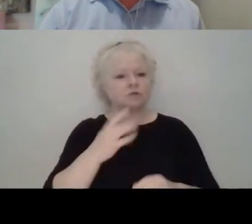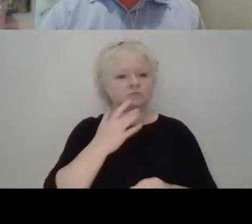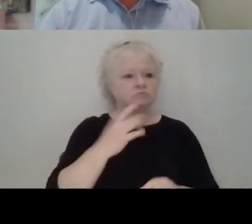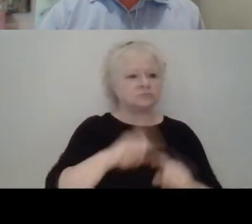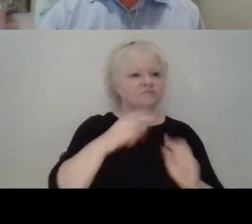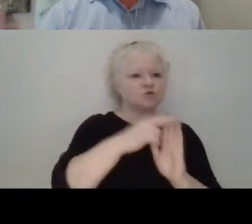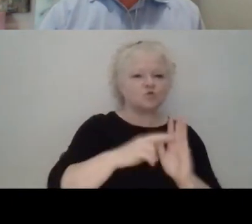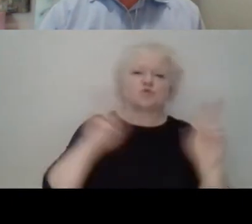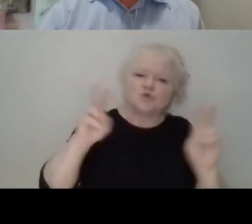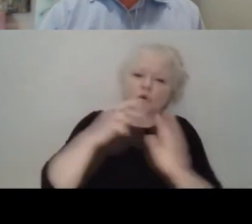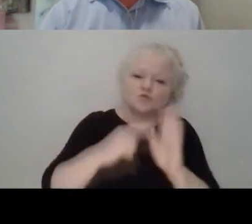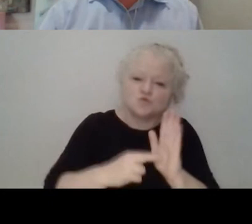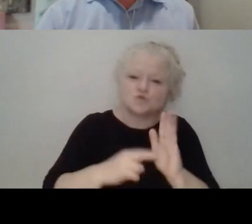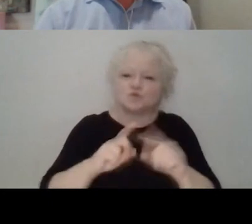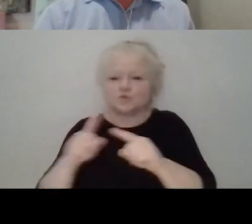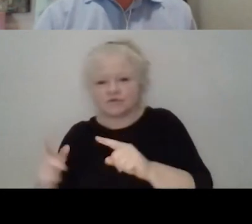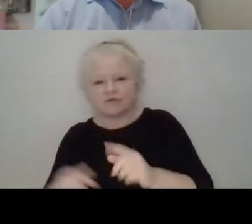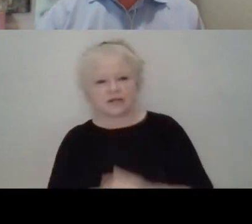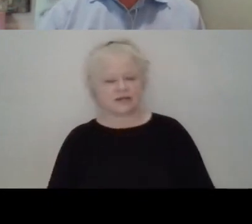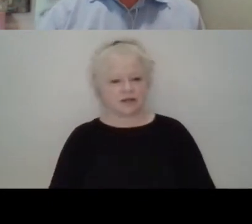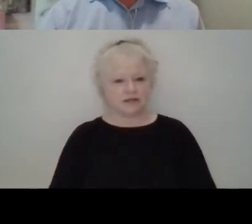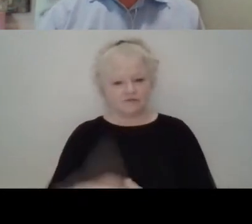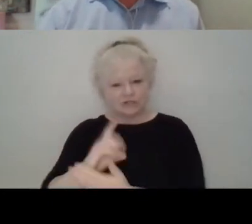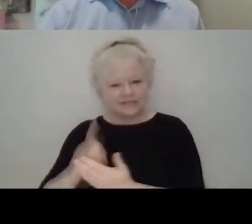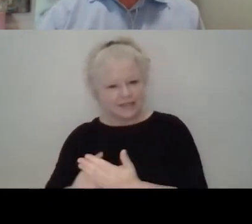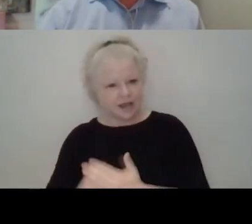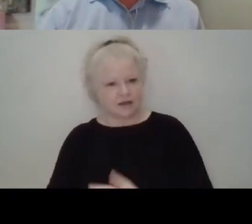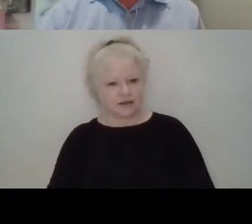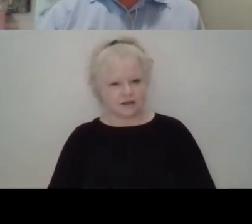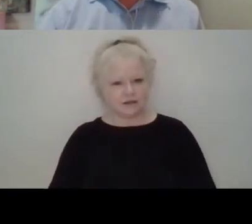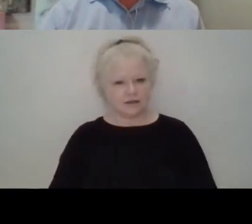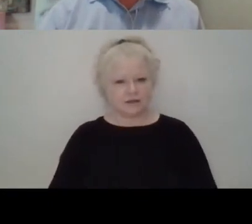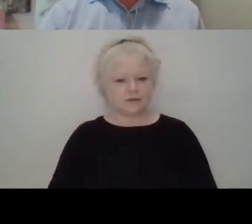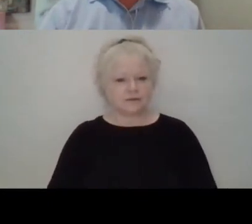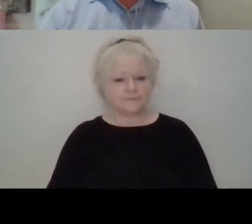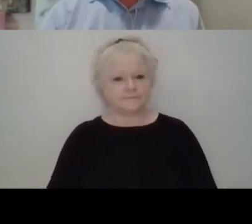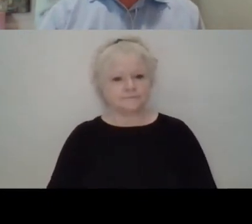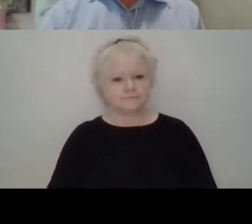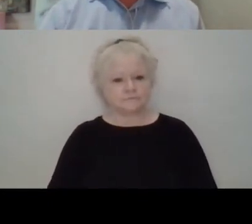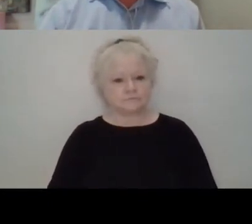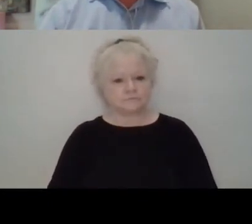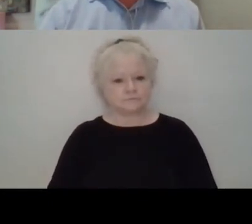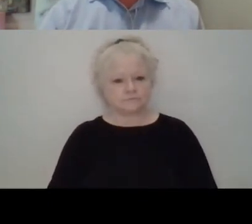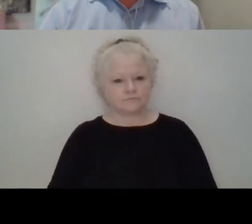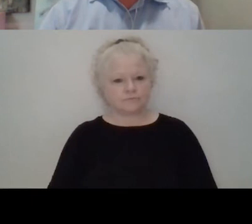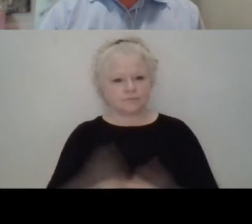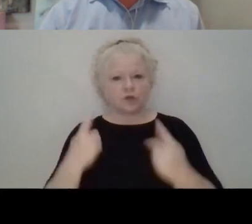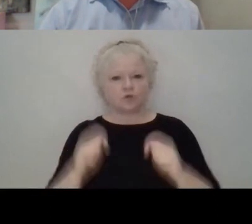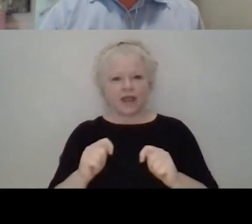me as a designer, but mostly as an academic, try to understand a structure like